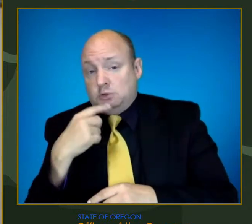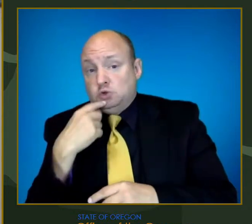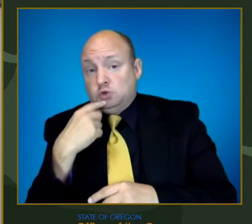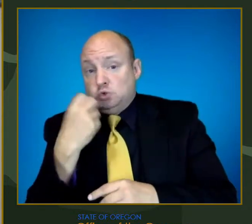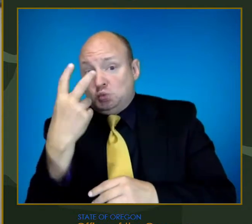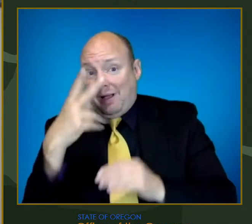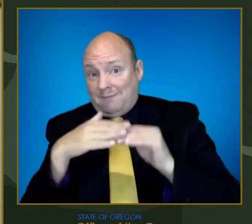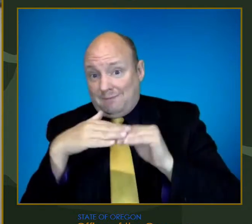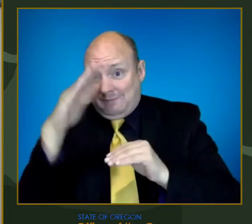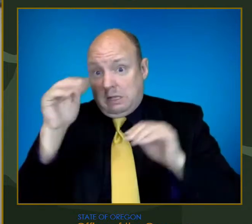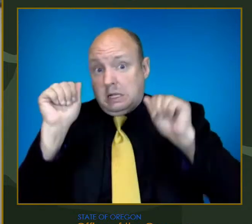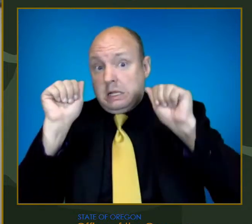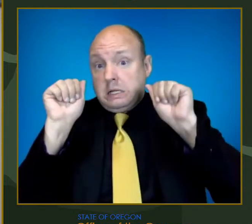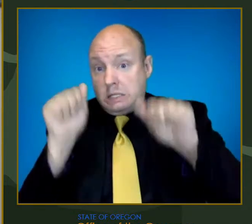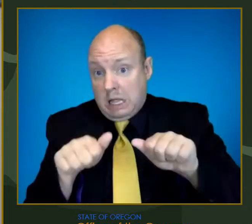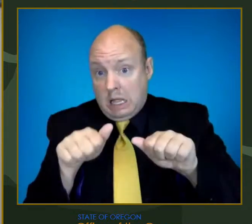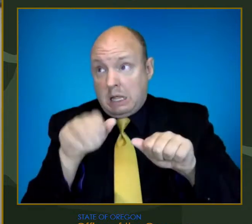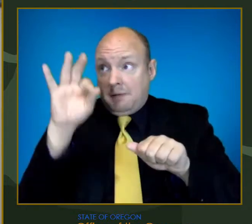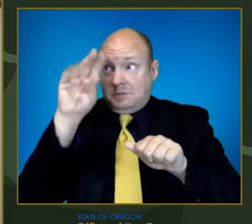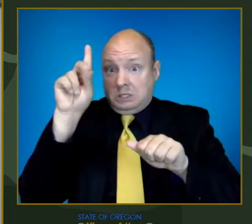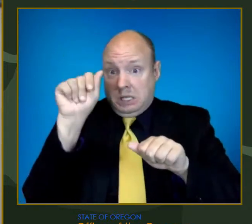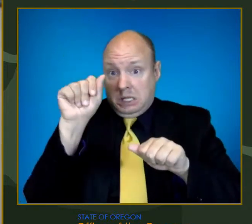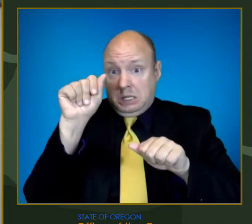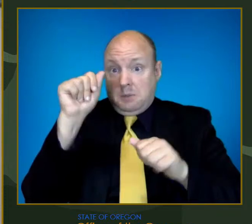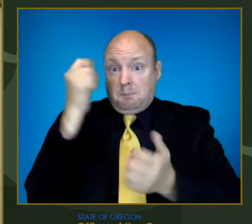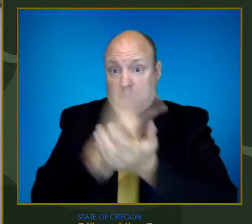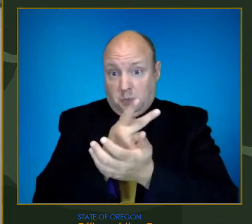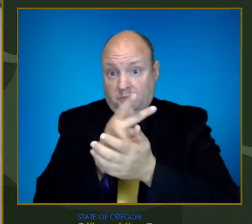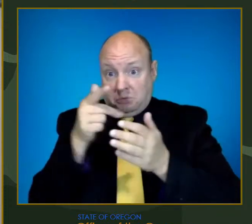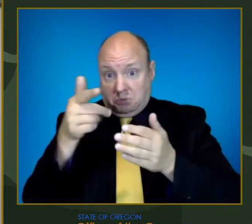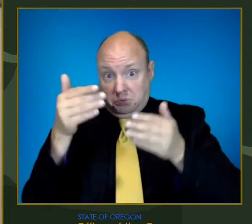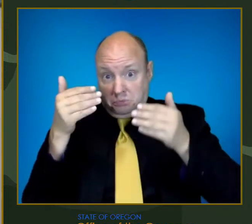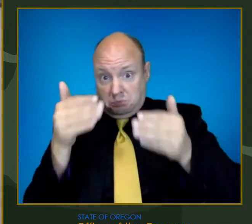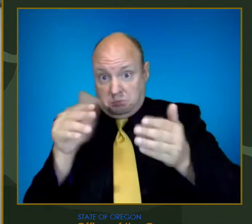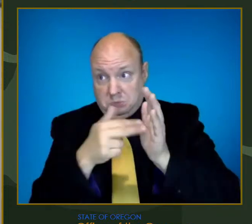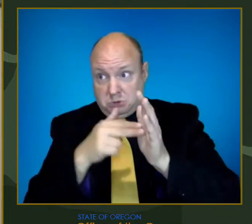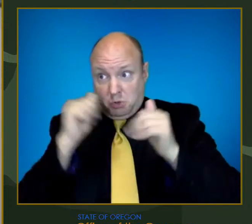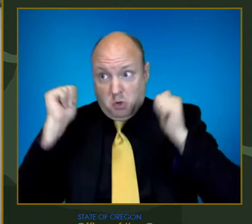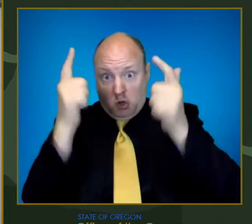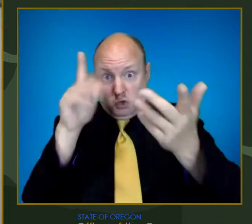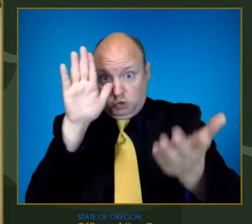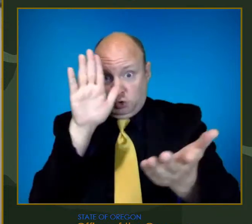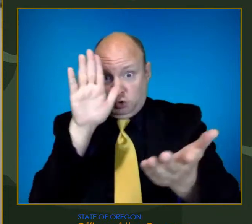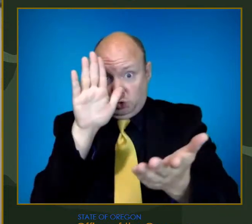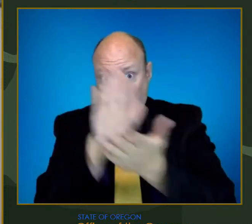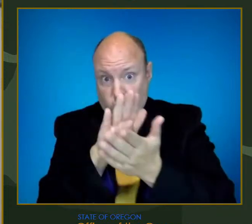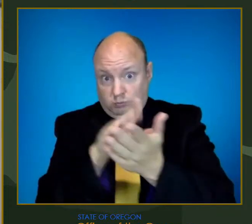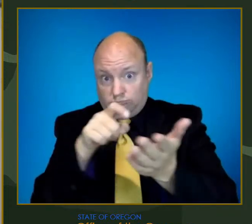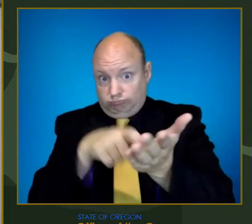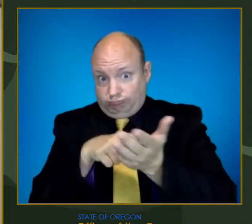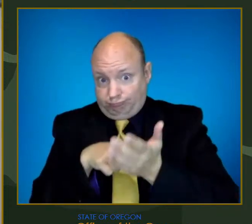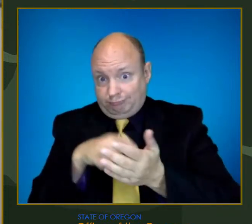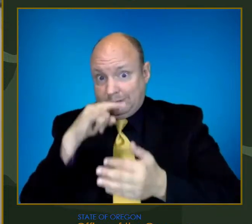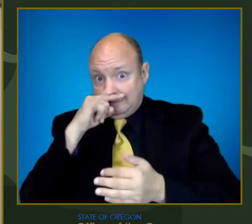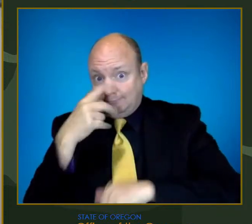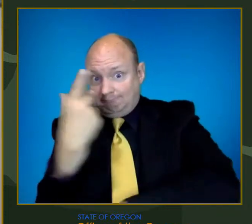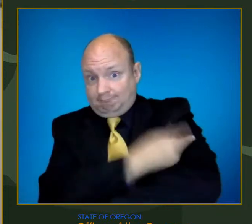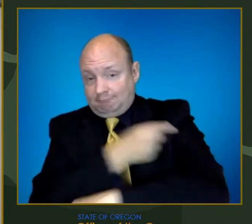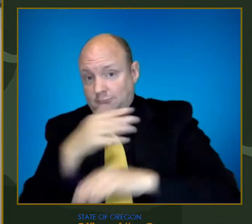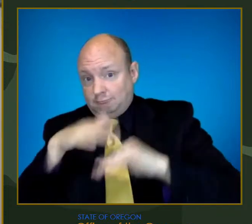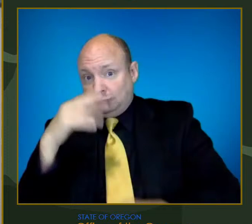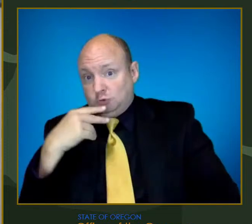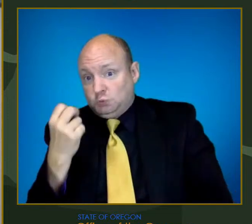full approval from the FDA? Lisa, as I said earlier, frankly, all options are on the table